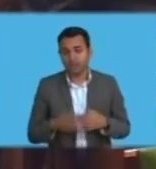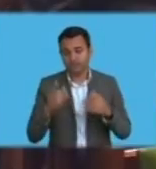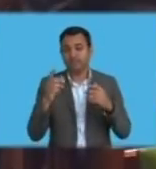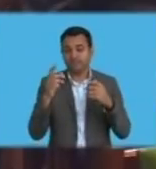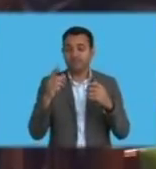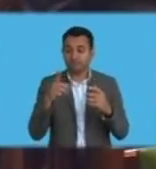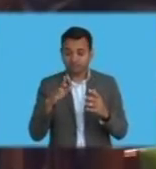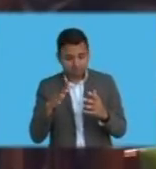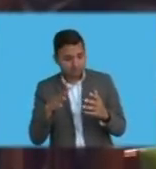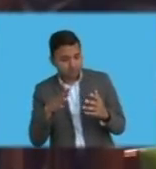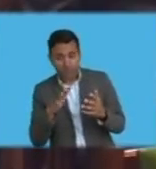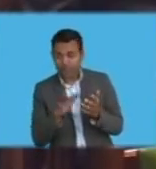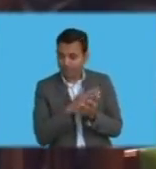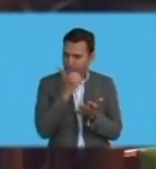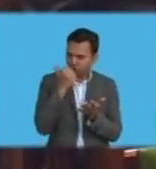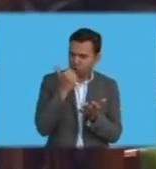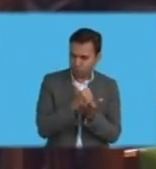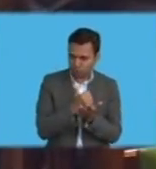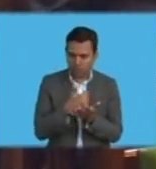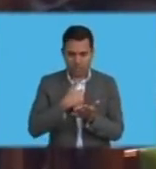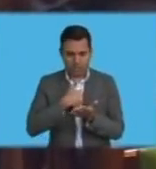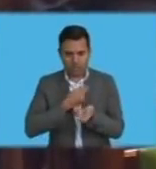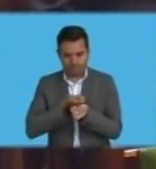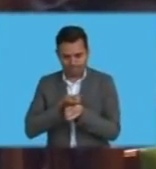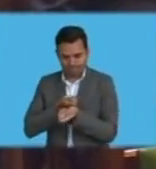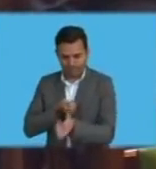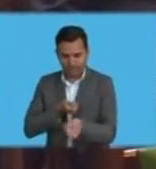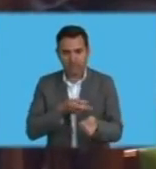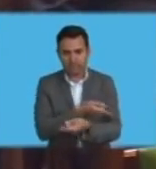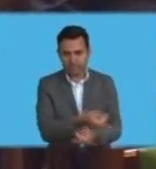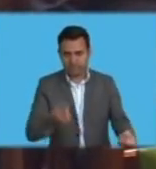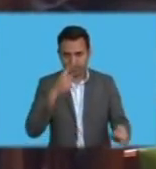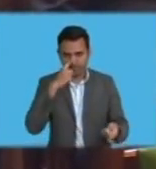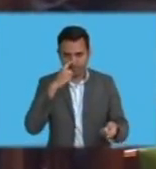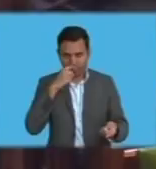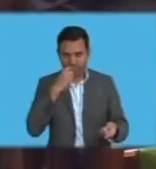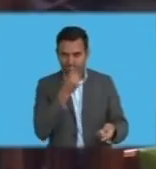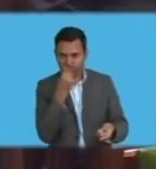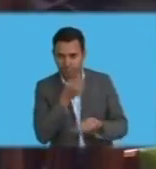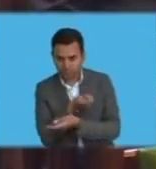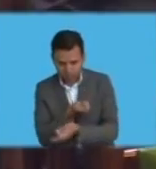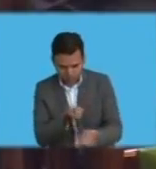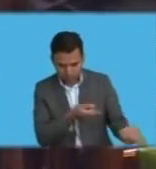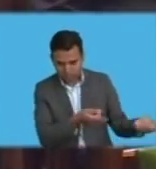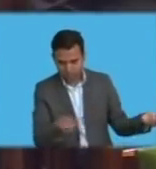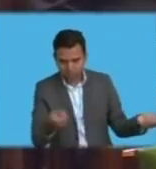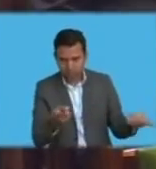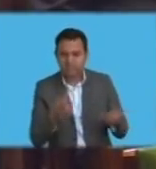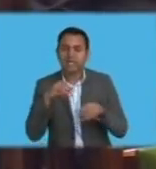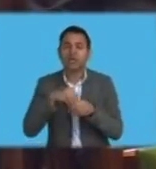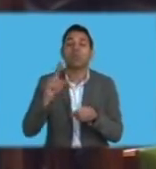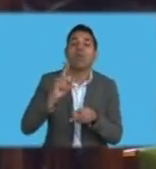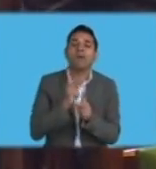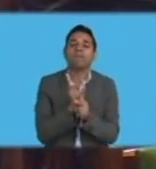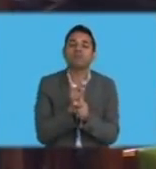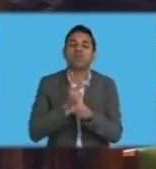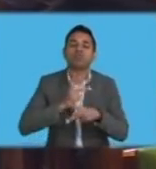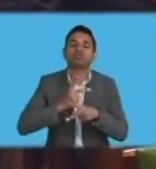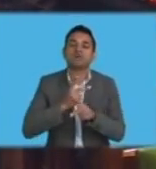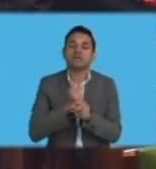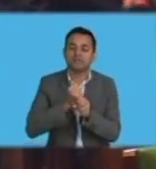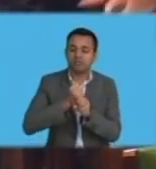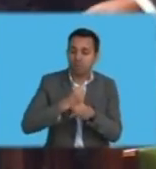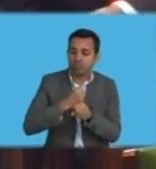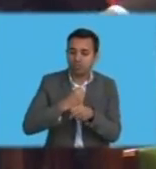people. And that involves production. And that is where